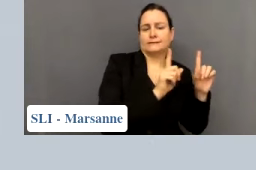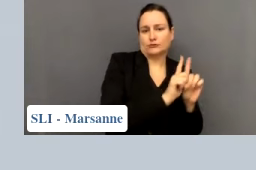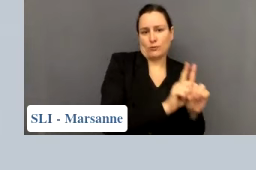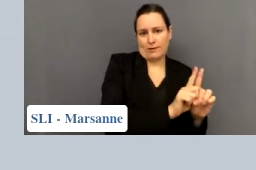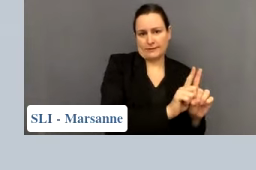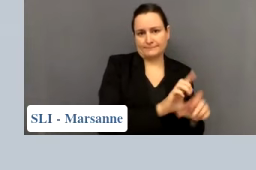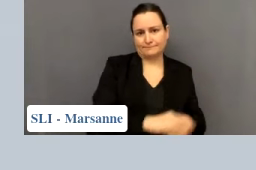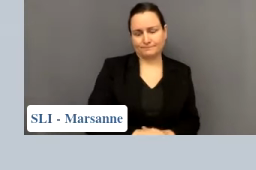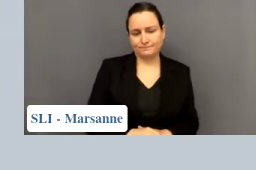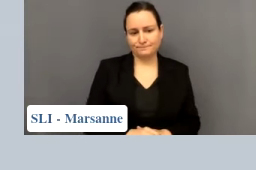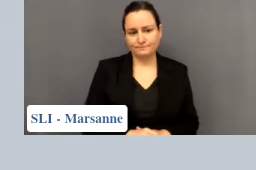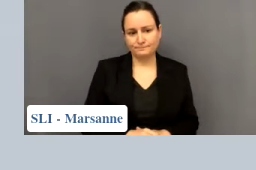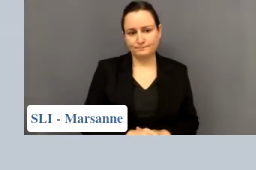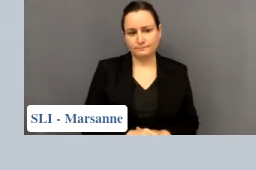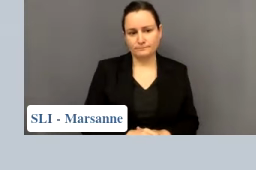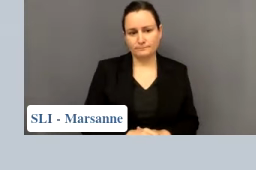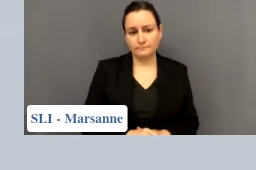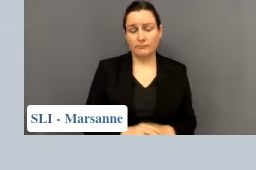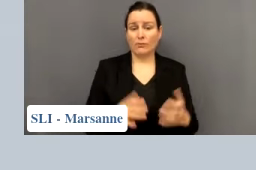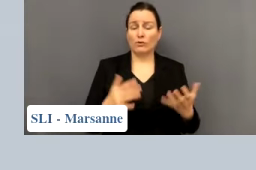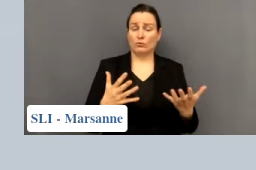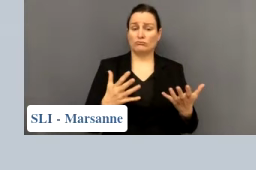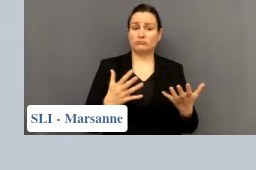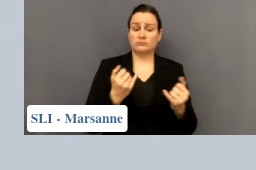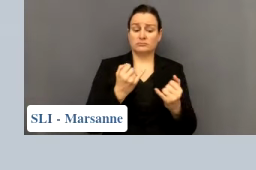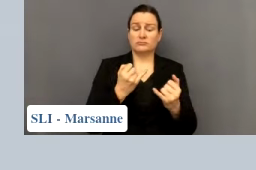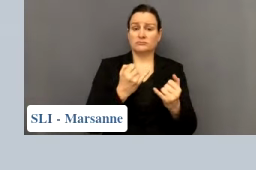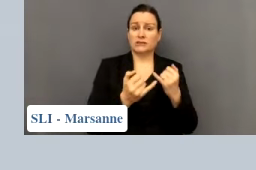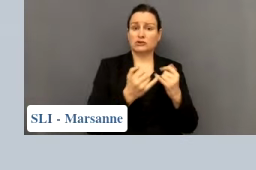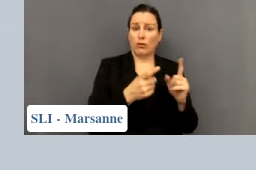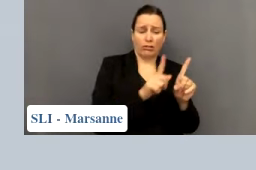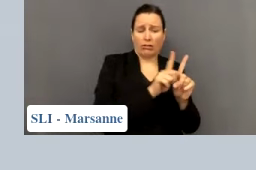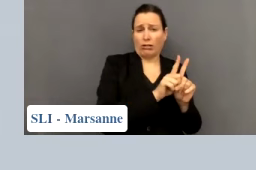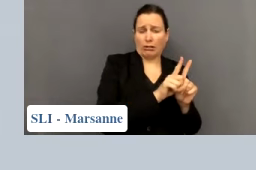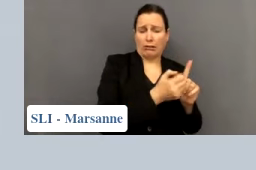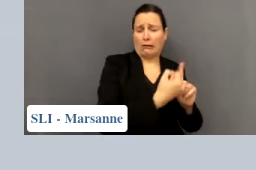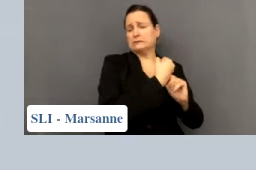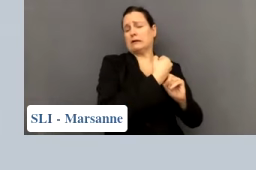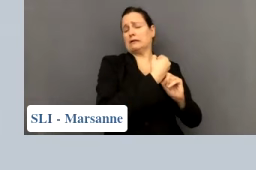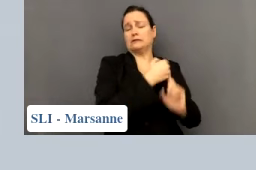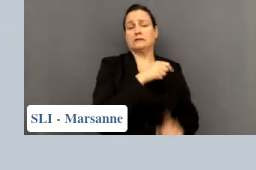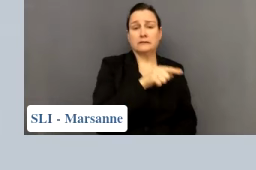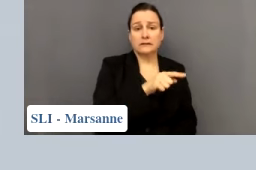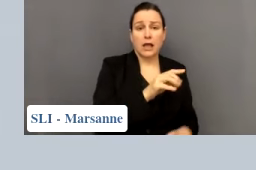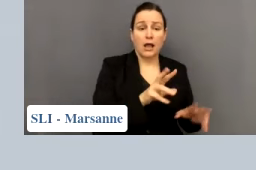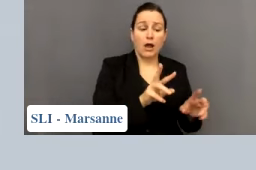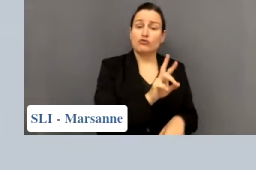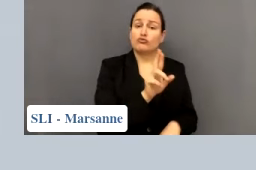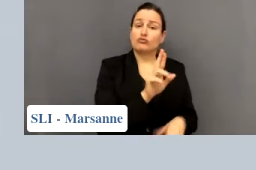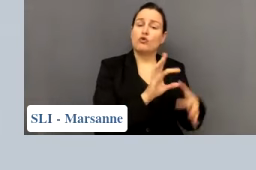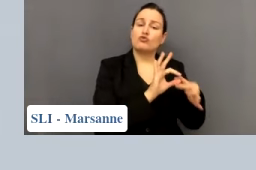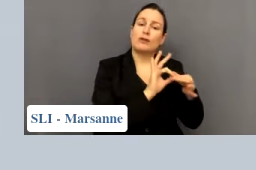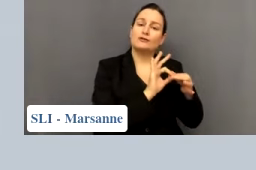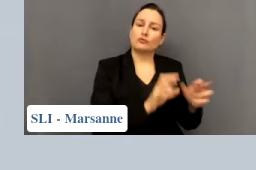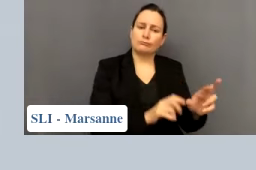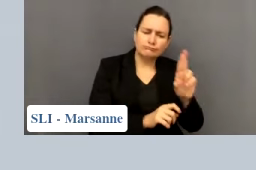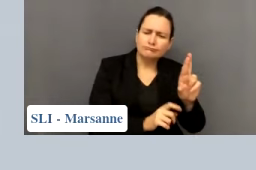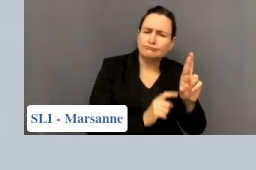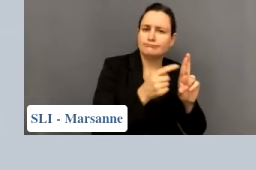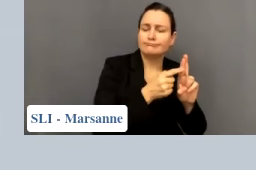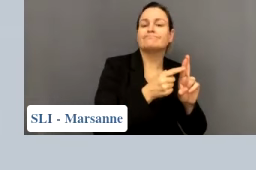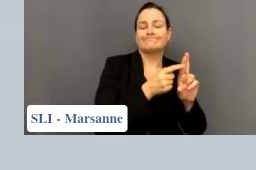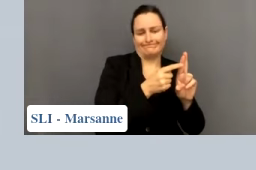the likelihood that sexual assault would occur within a relationship increased as women got older. When we talked about intimate partner violence